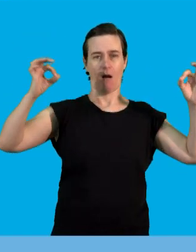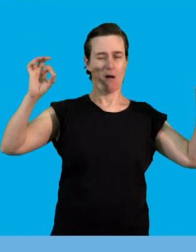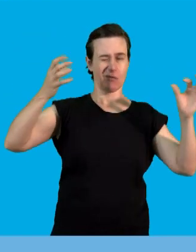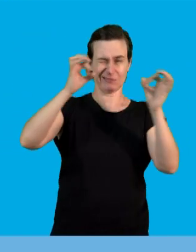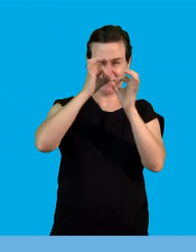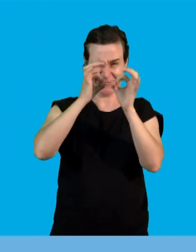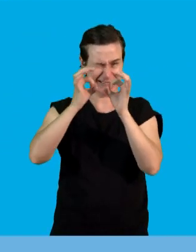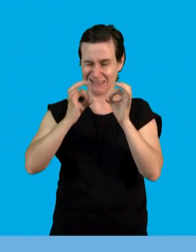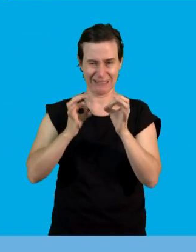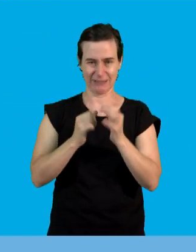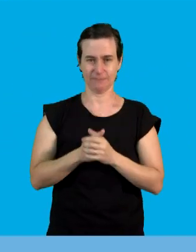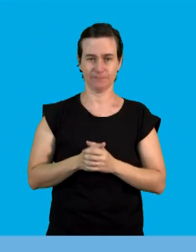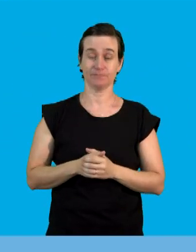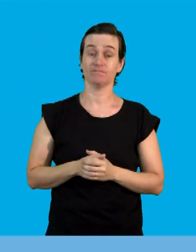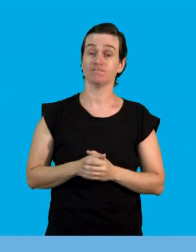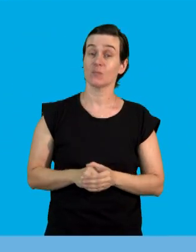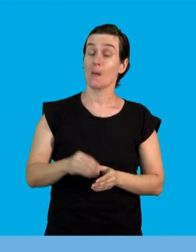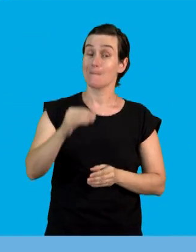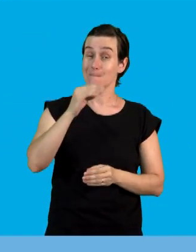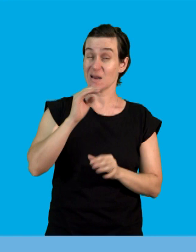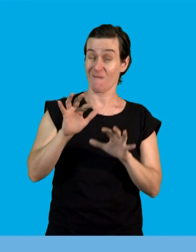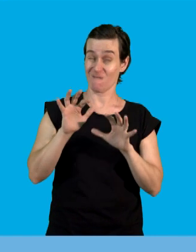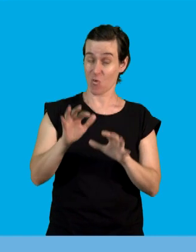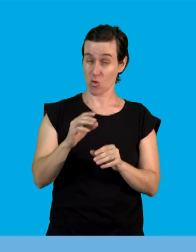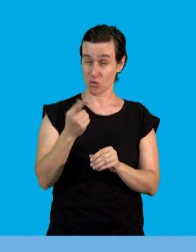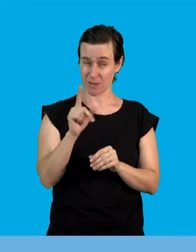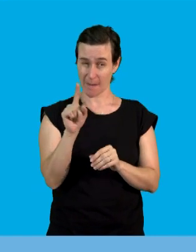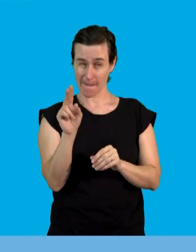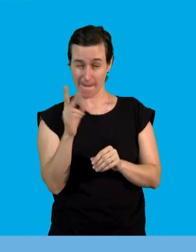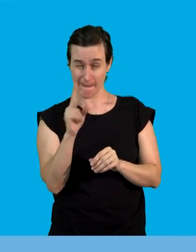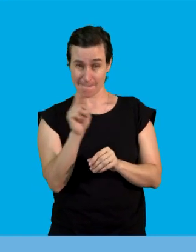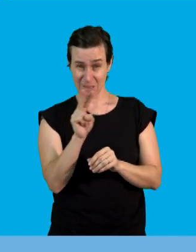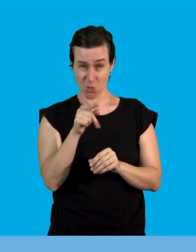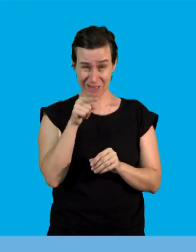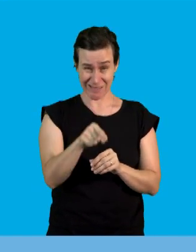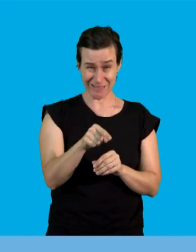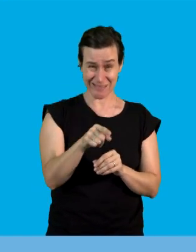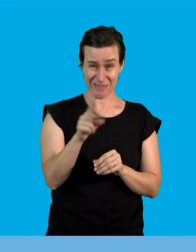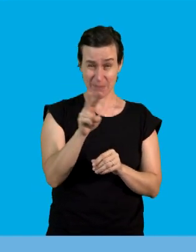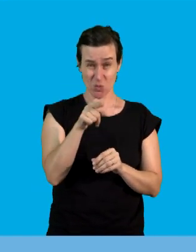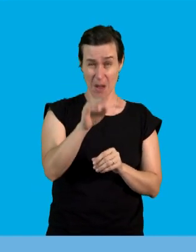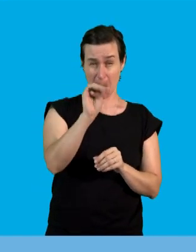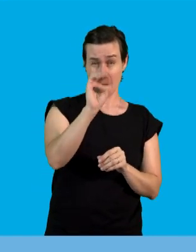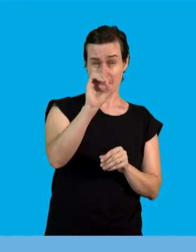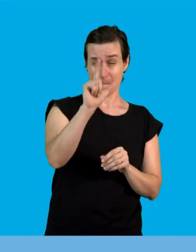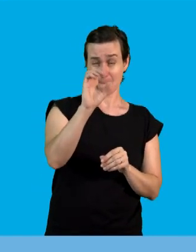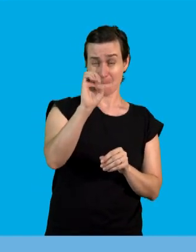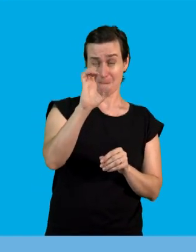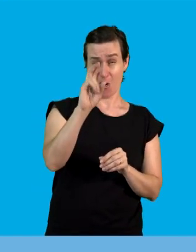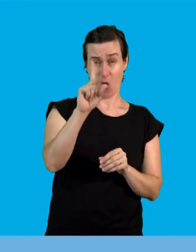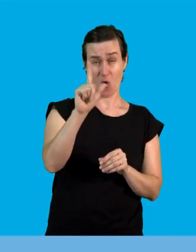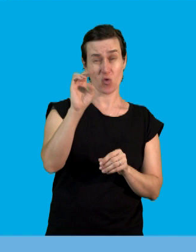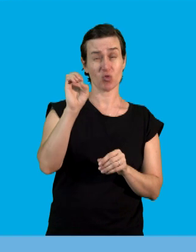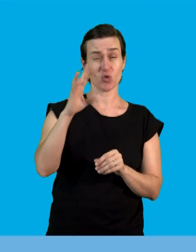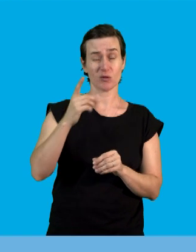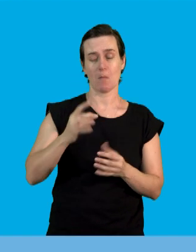from a solid to a gas, that means the intermolecular forces between the liquid particles as compared to the solid particles are